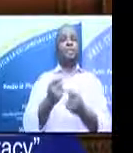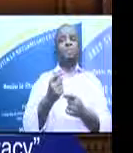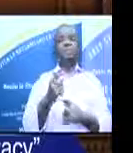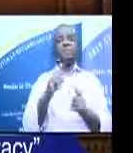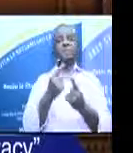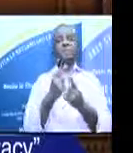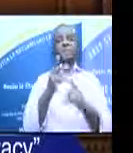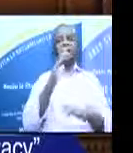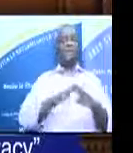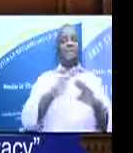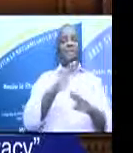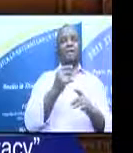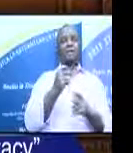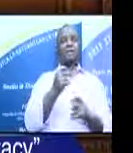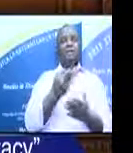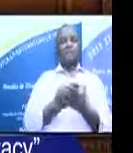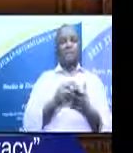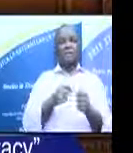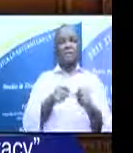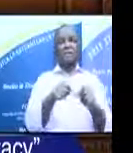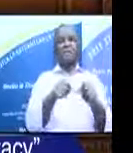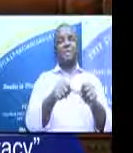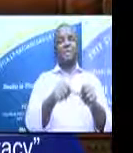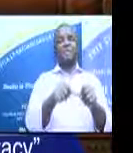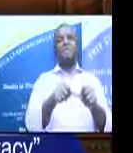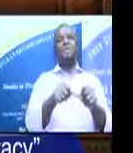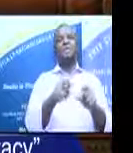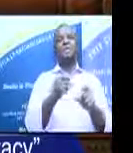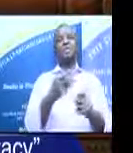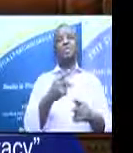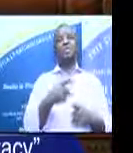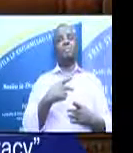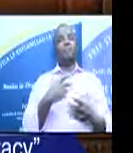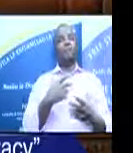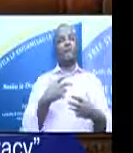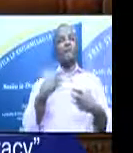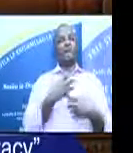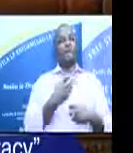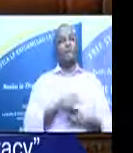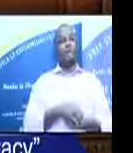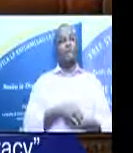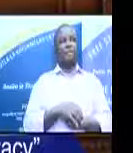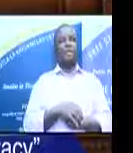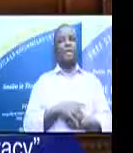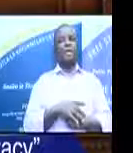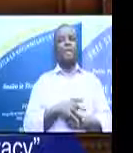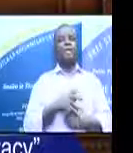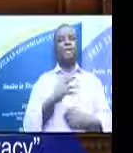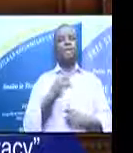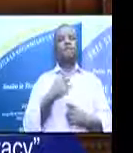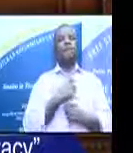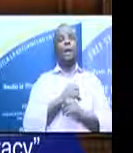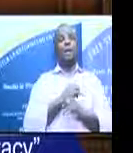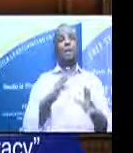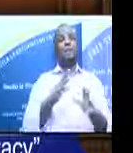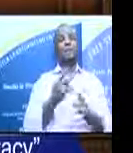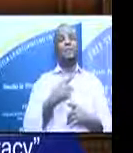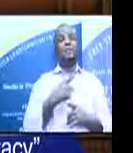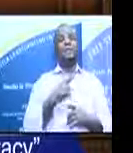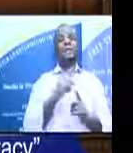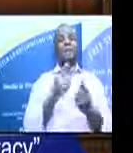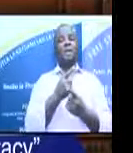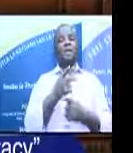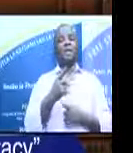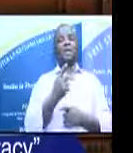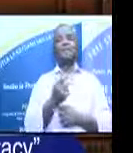the department's ability to continue as a going concern. Madam Speaker, to make it clear, the department is